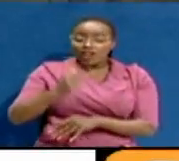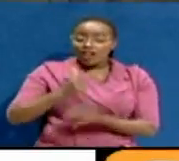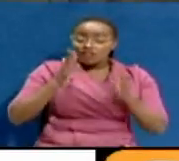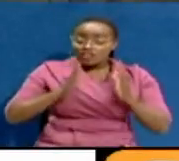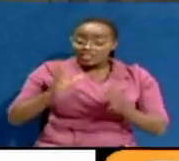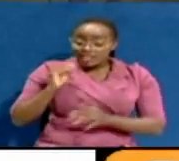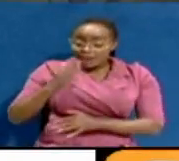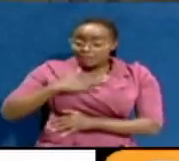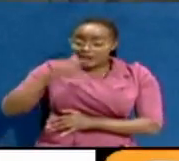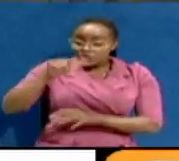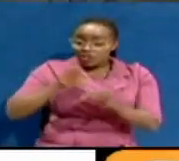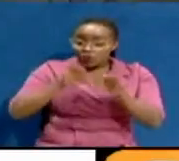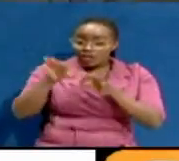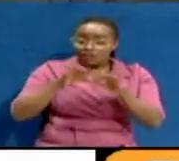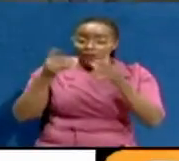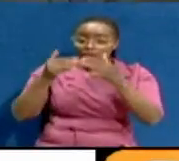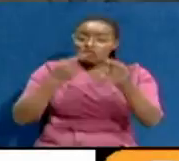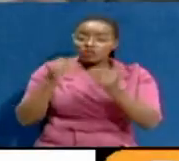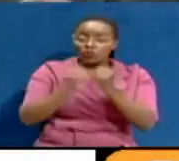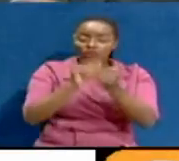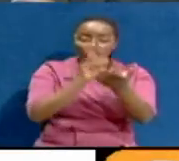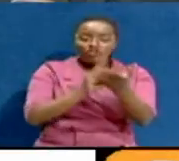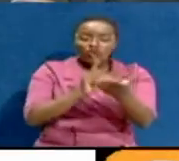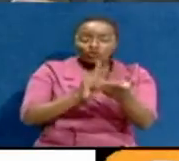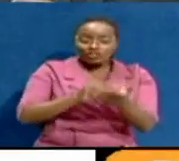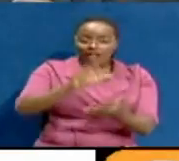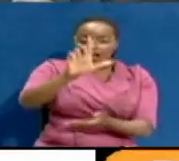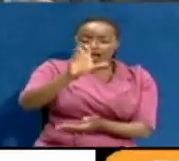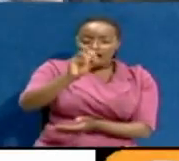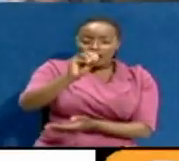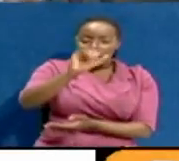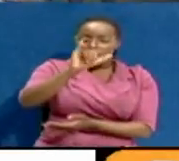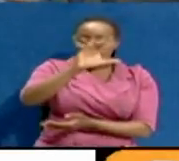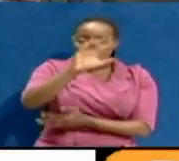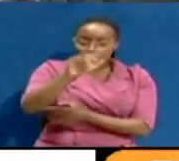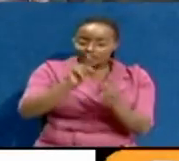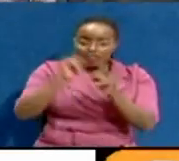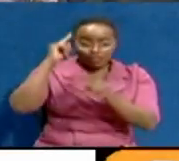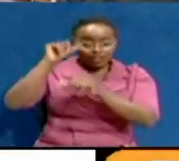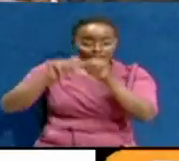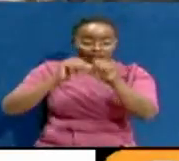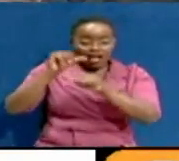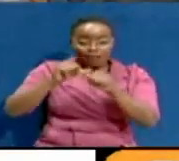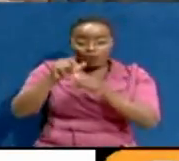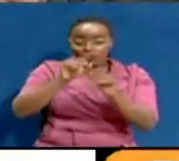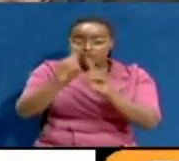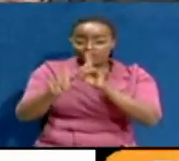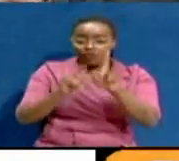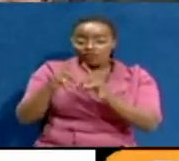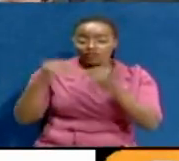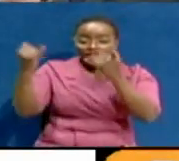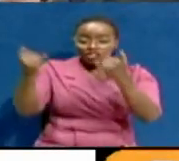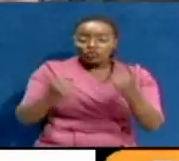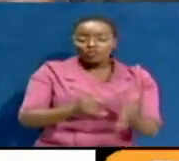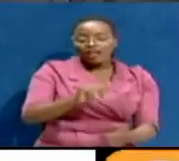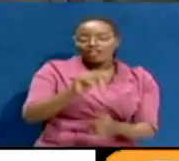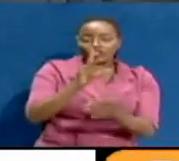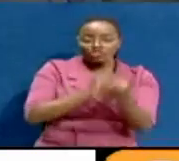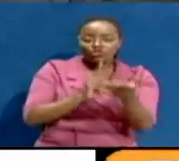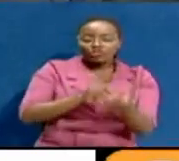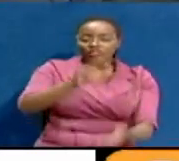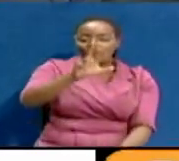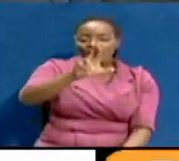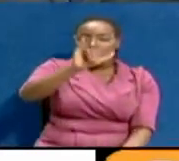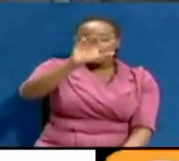will help to explain all that. Earlier on, I was speaking with Dr. Ombajo. As she thinks about those questions, let me introduce Dr. Aya, who's here with us in studio.